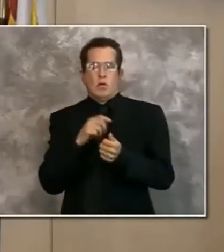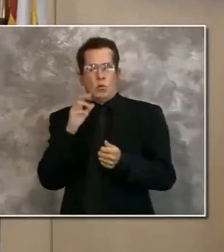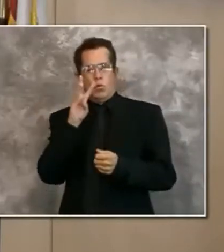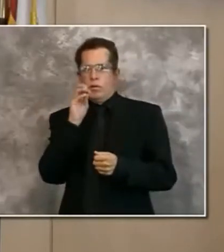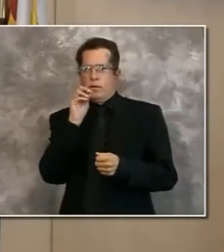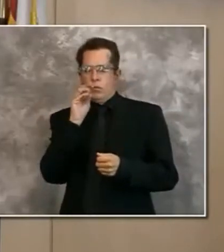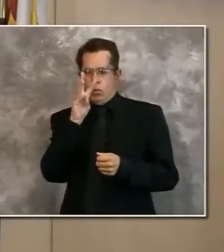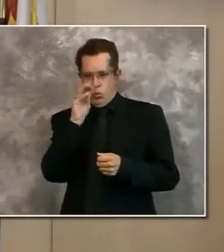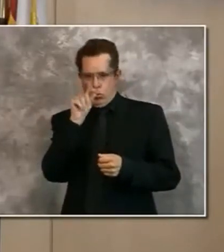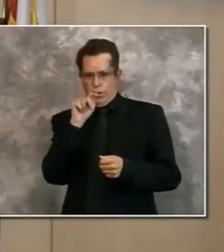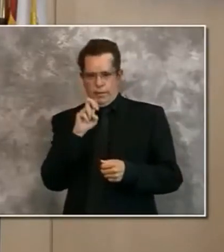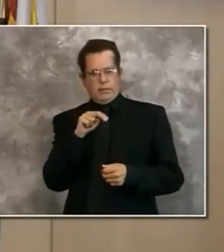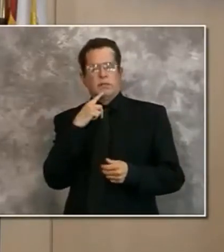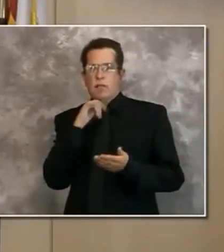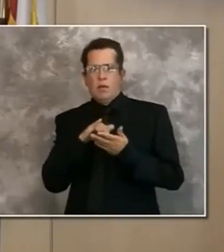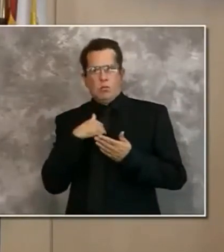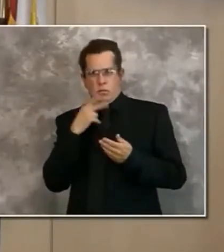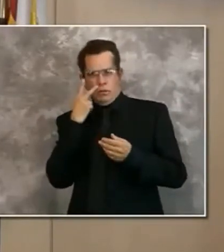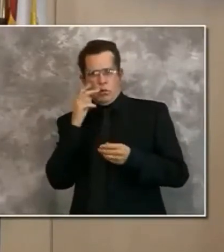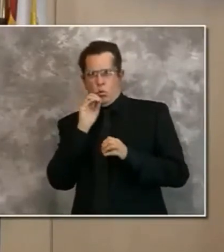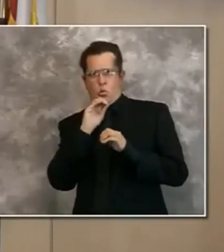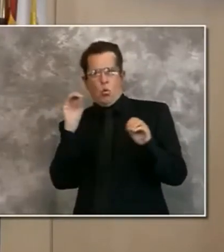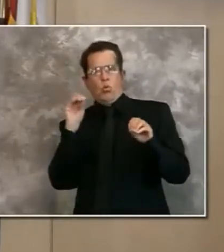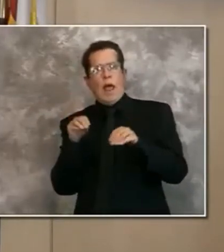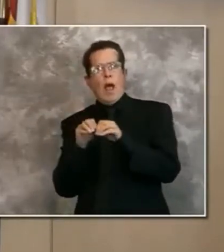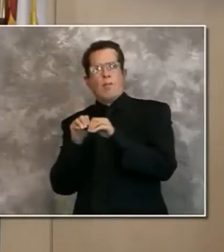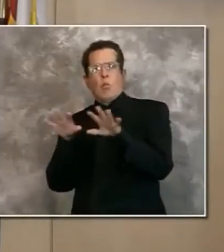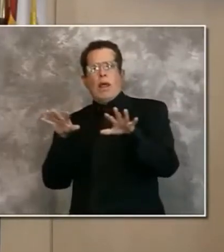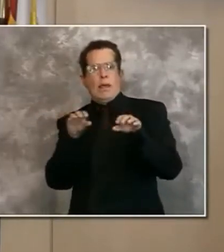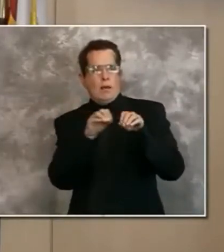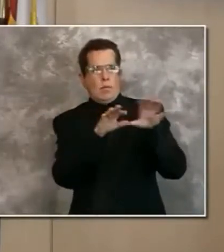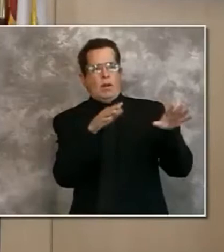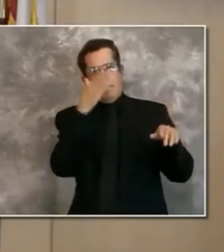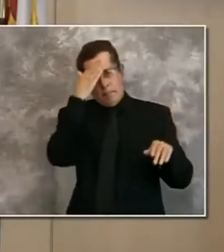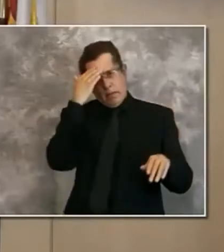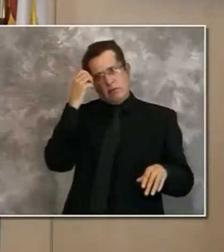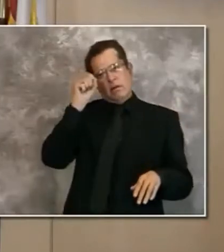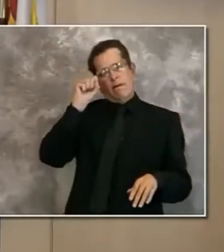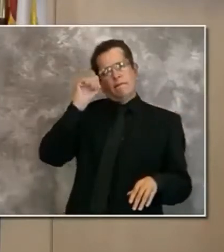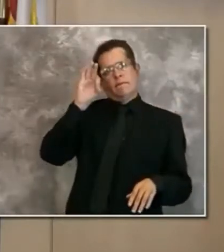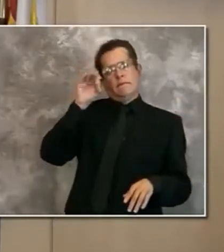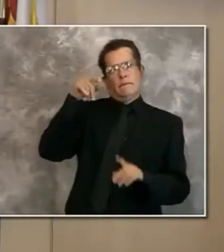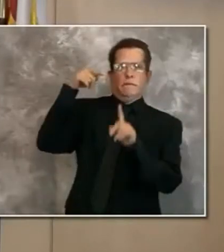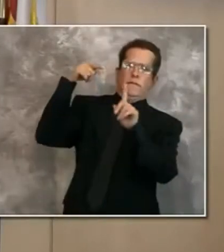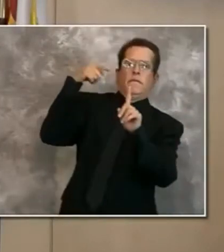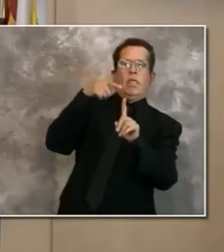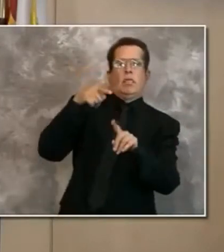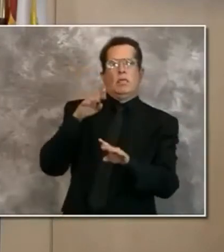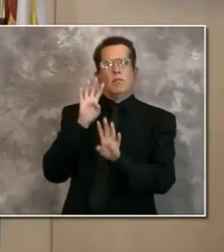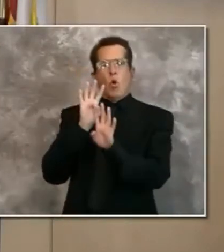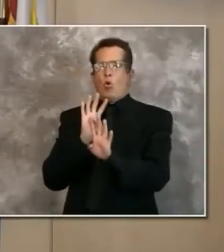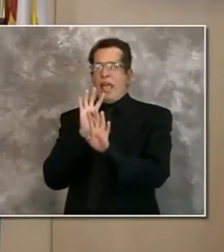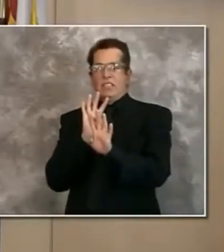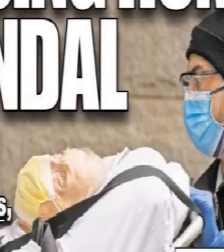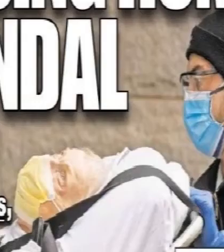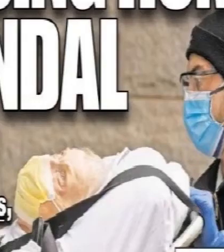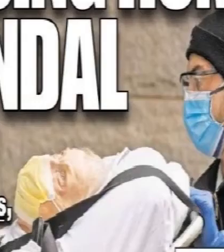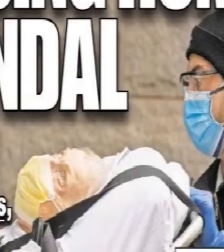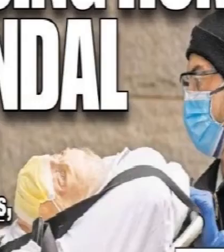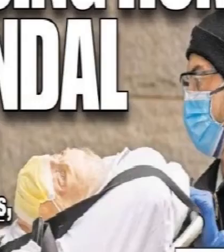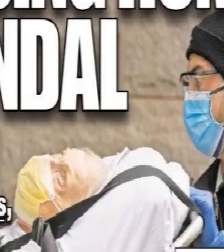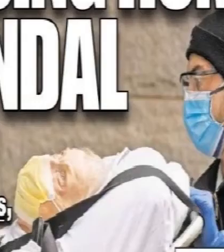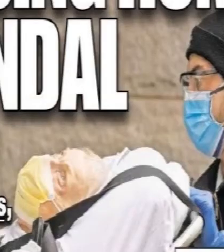seen any outbreaks associated with the protests to date.